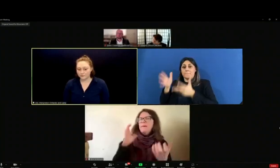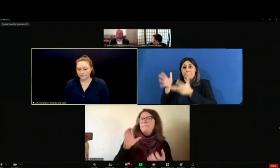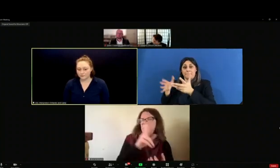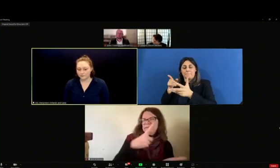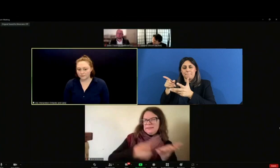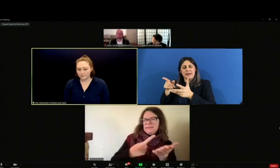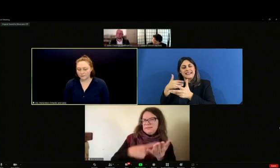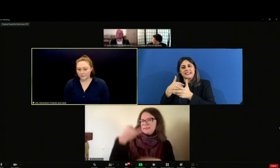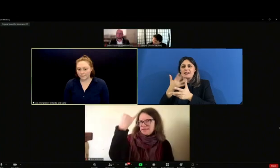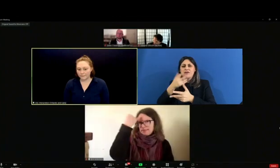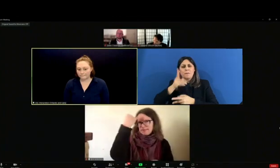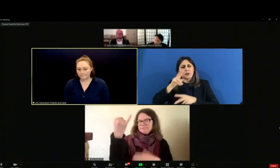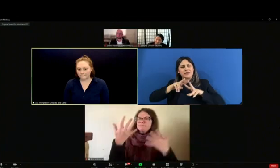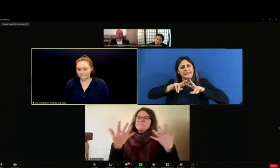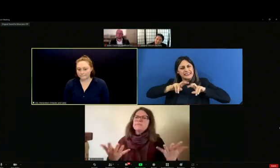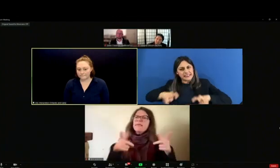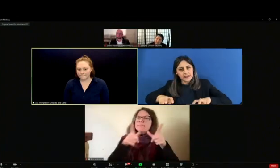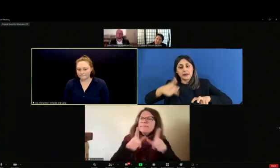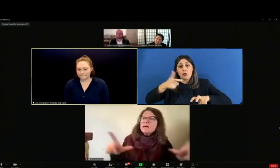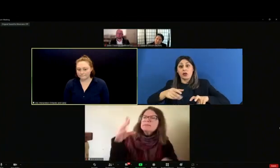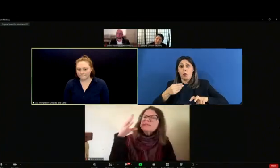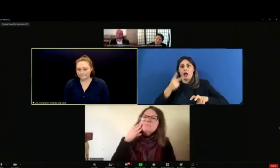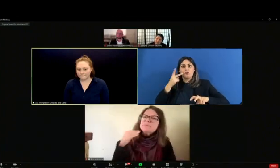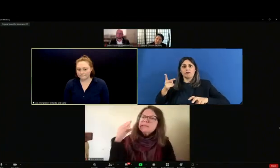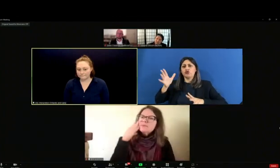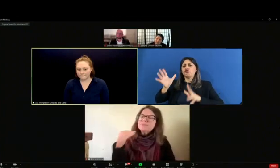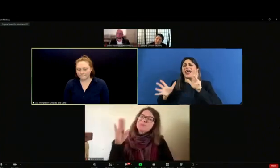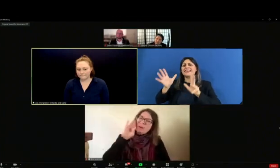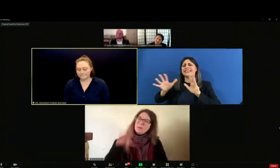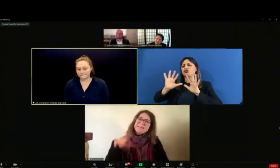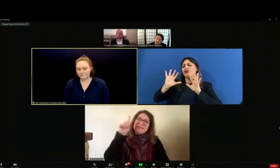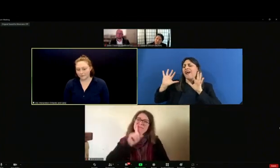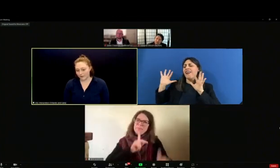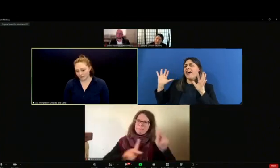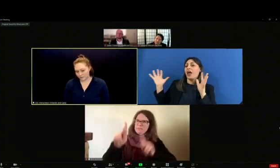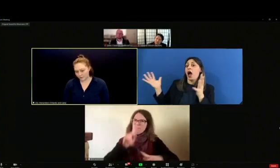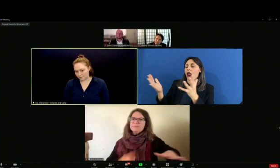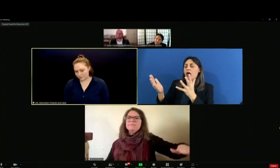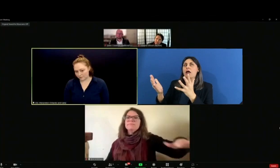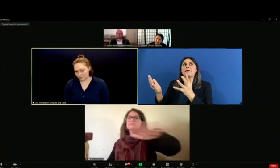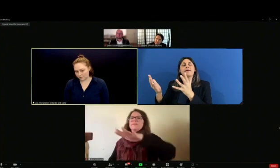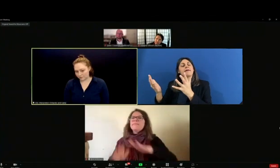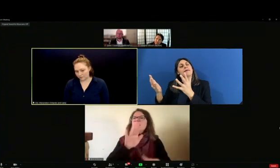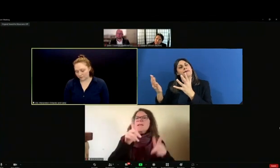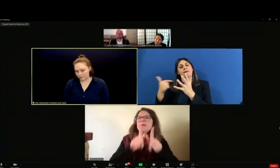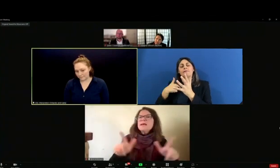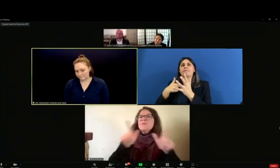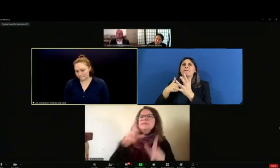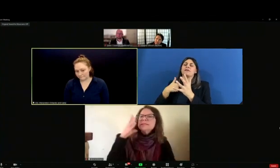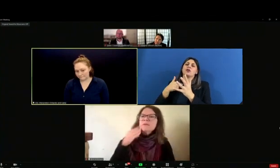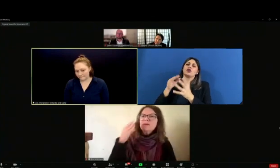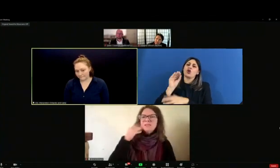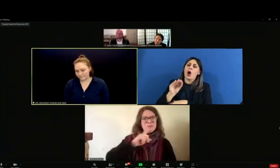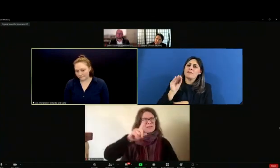question is, I mean, and I kind of want to come back to this idea of that language experiences, when we talk of